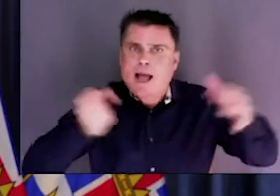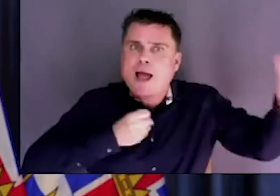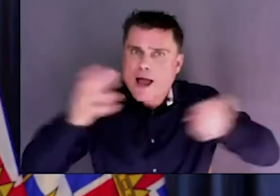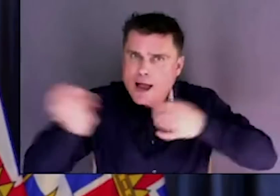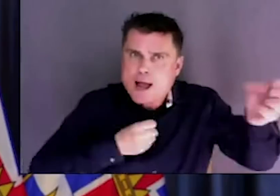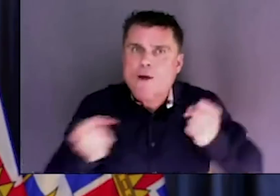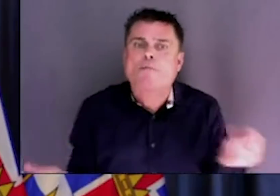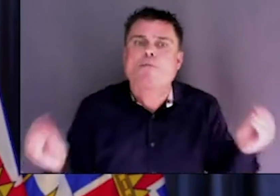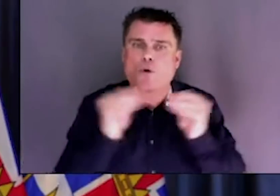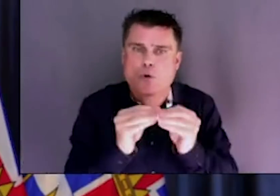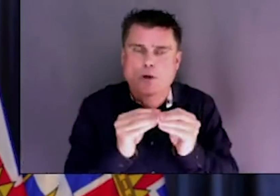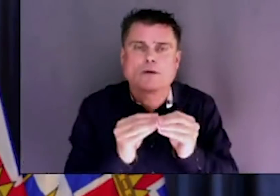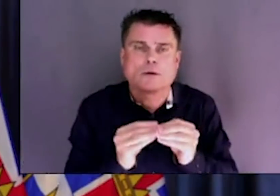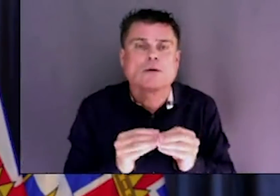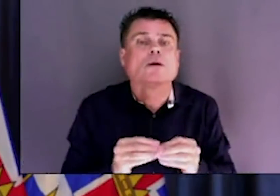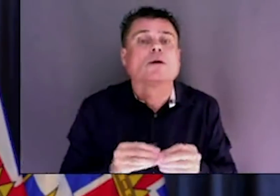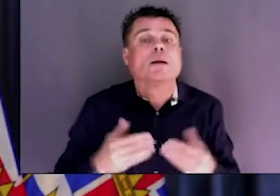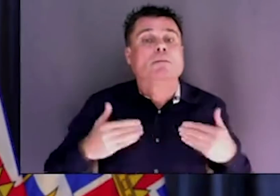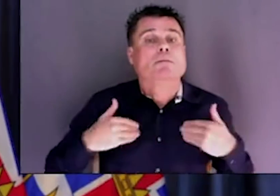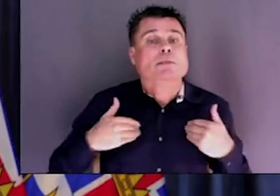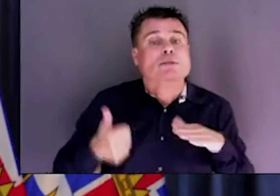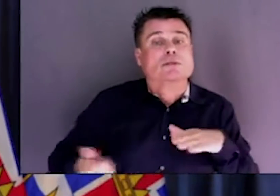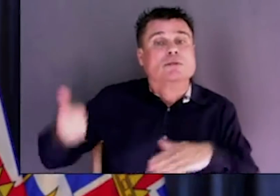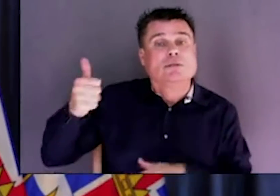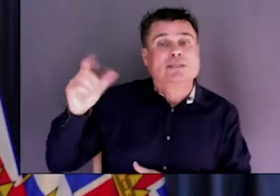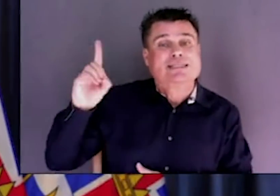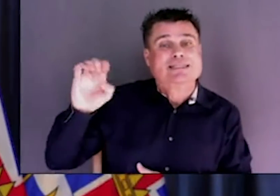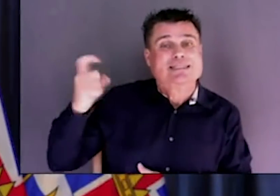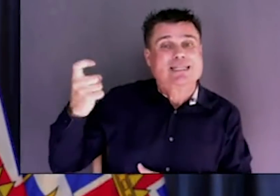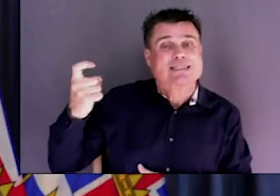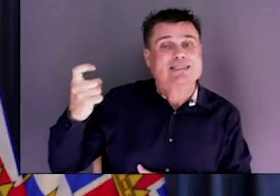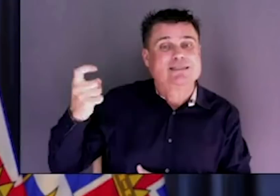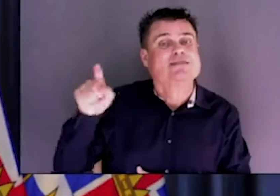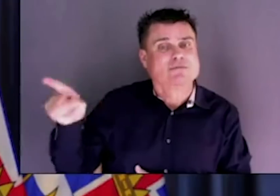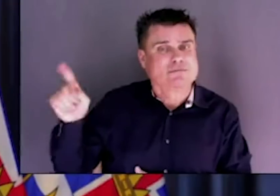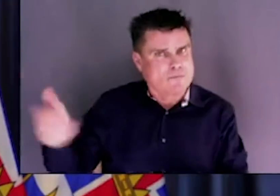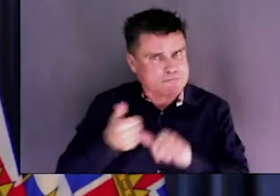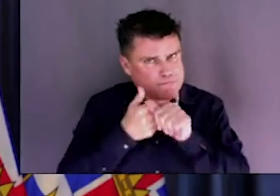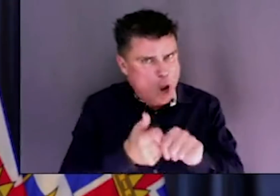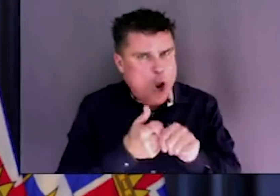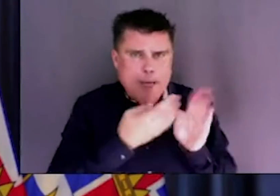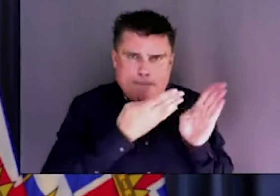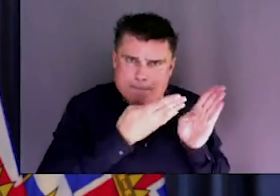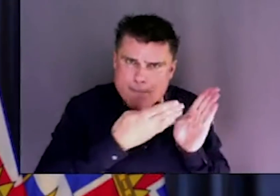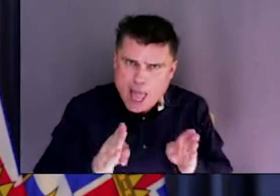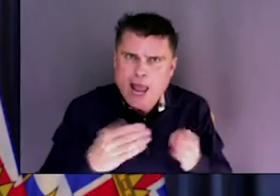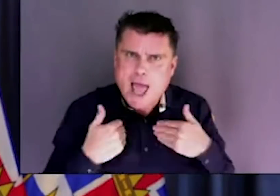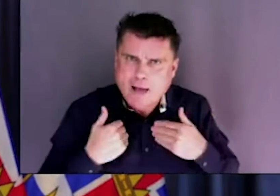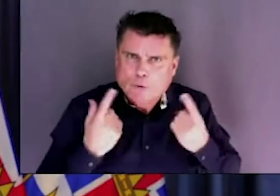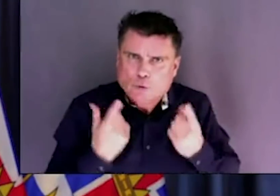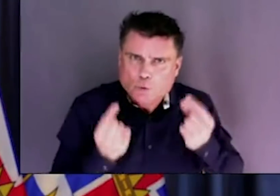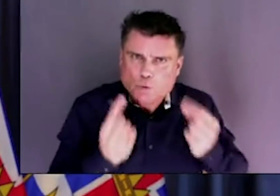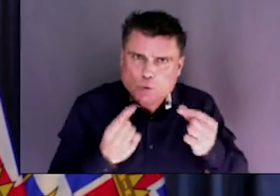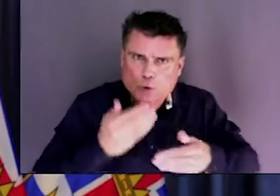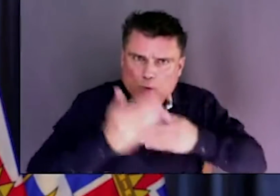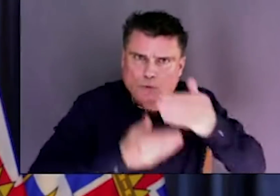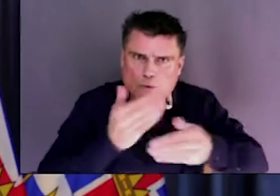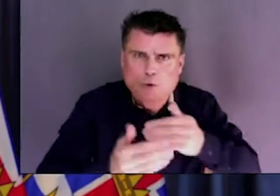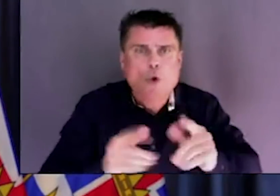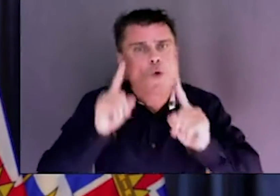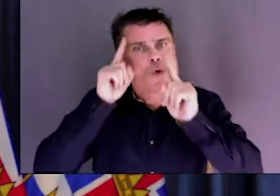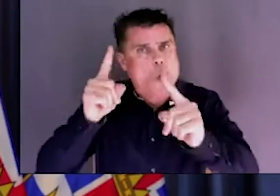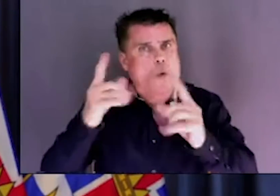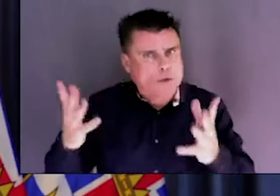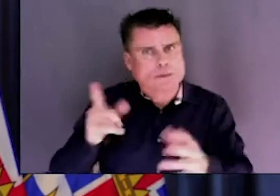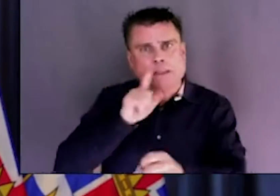our long-term care facilities, that's part of a long-term plan, and it began in the summer when we made the commitment, and we're going to continue to do that. Adrian can